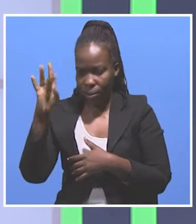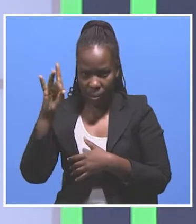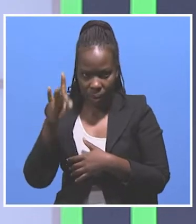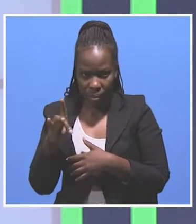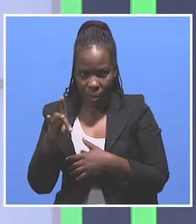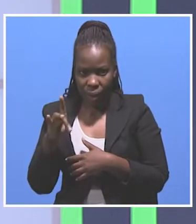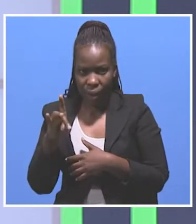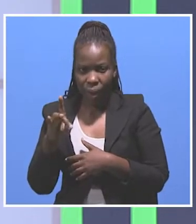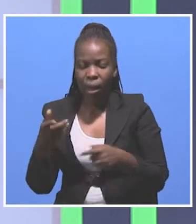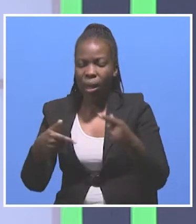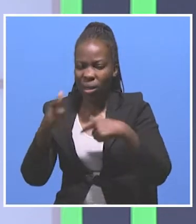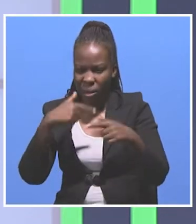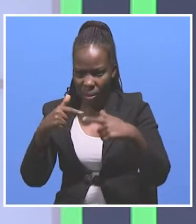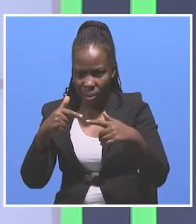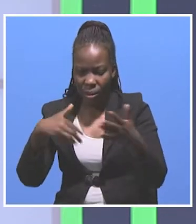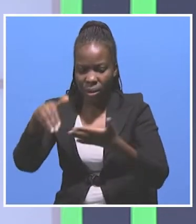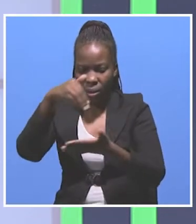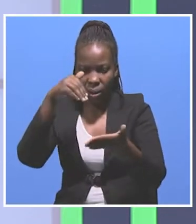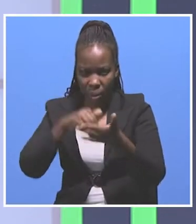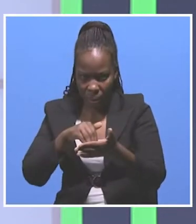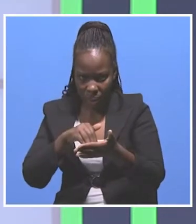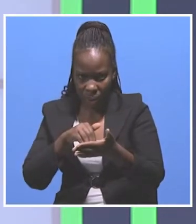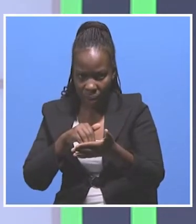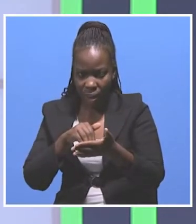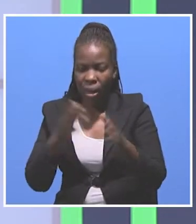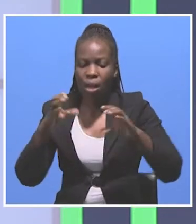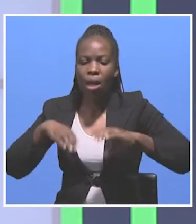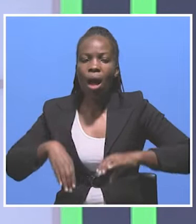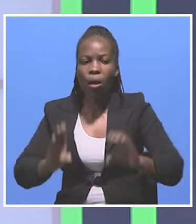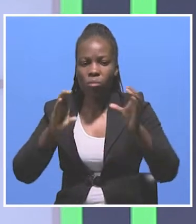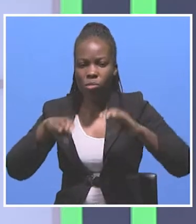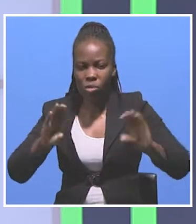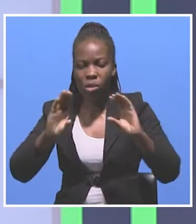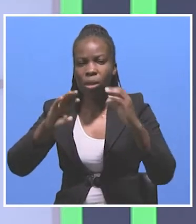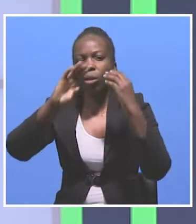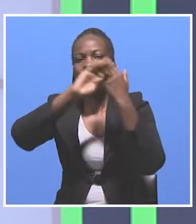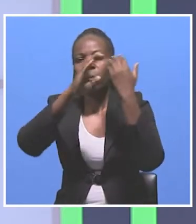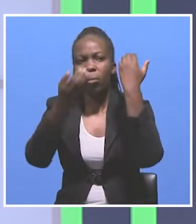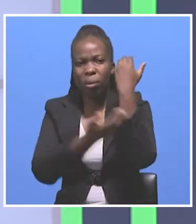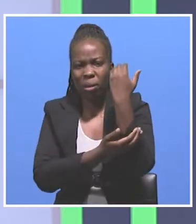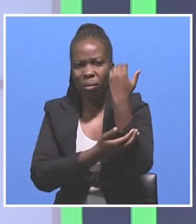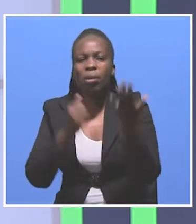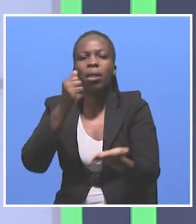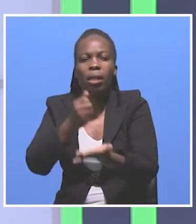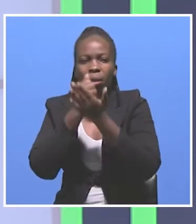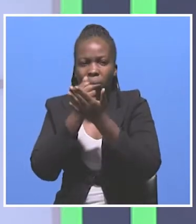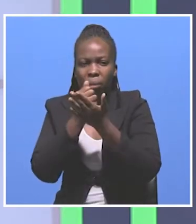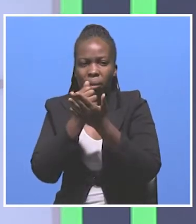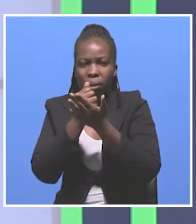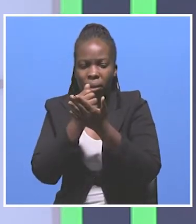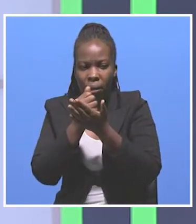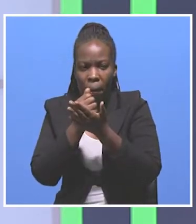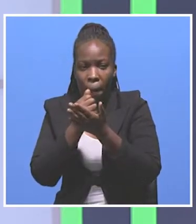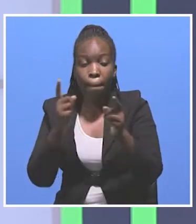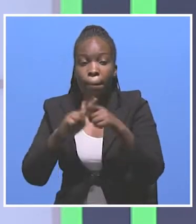in between, and they can even carry the pregnancy up to the end, with the help, of course, with the tight monitoring at the hospital.